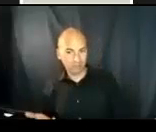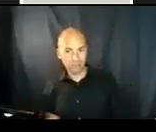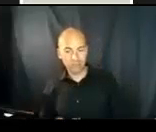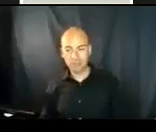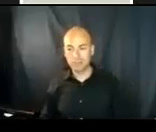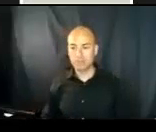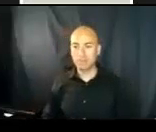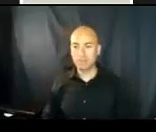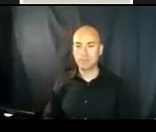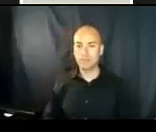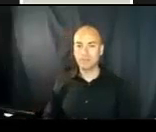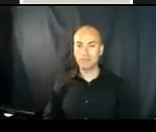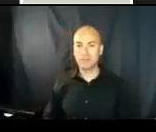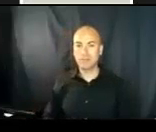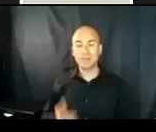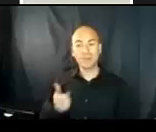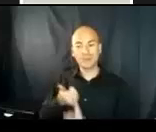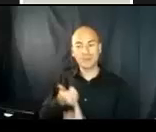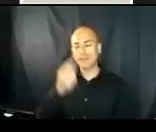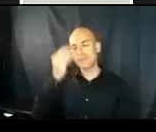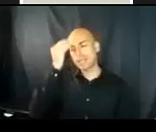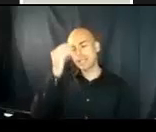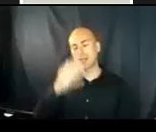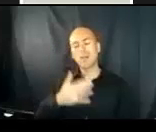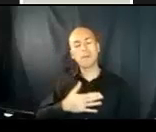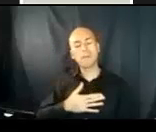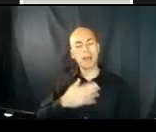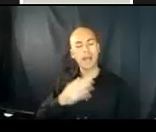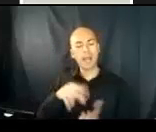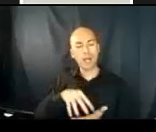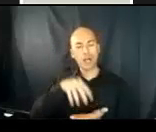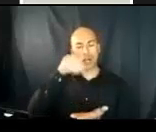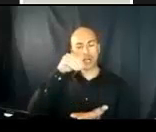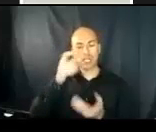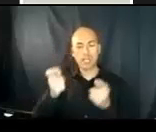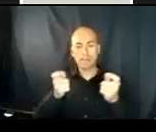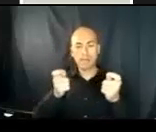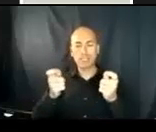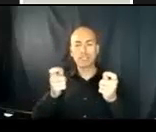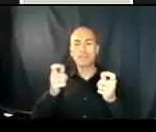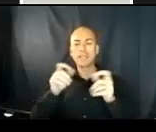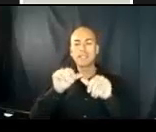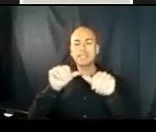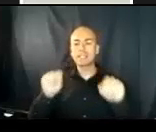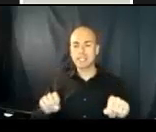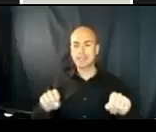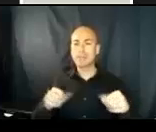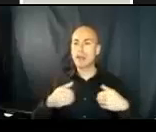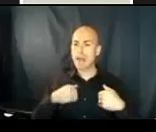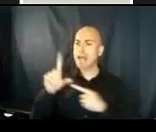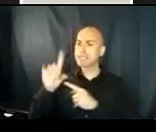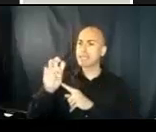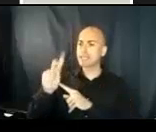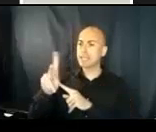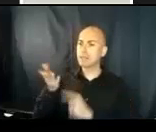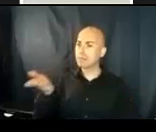management system might have a link right there for the lessons. They should know that they need